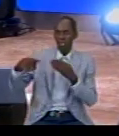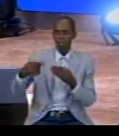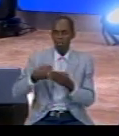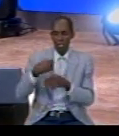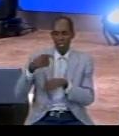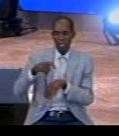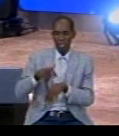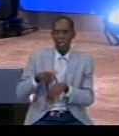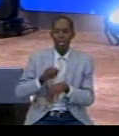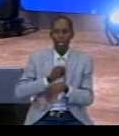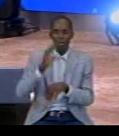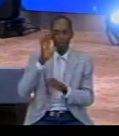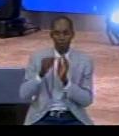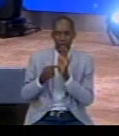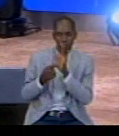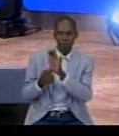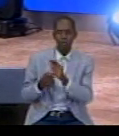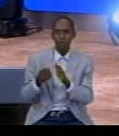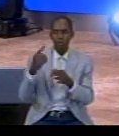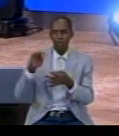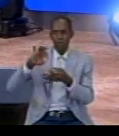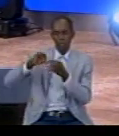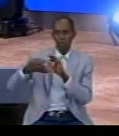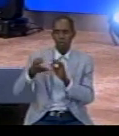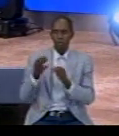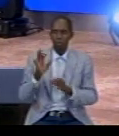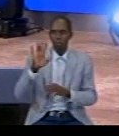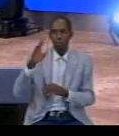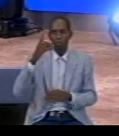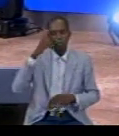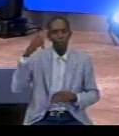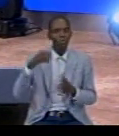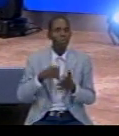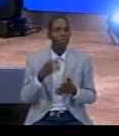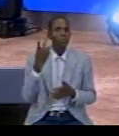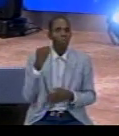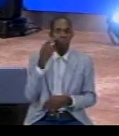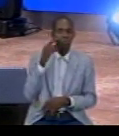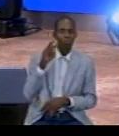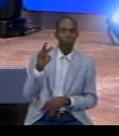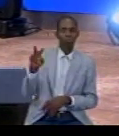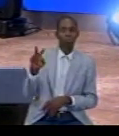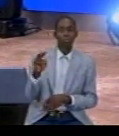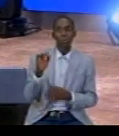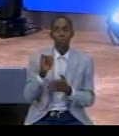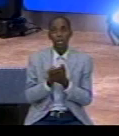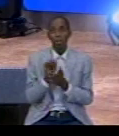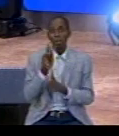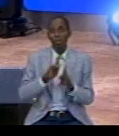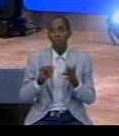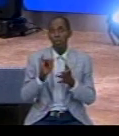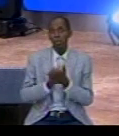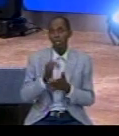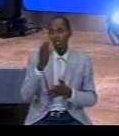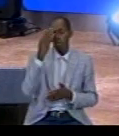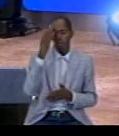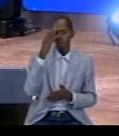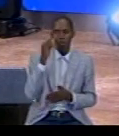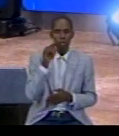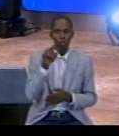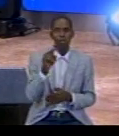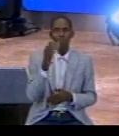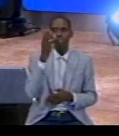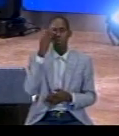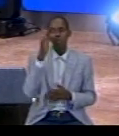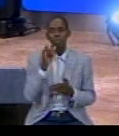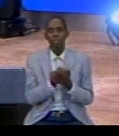the interpretation of his dream. It was perceived. The people that saw him could perceive that this